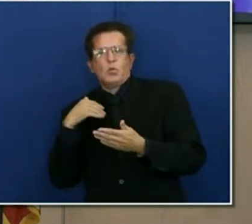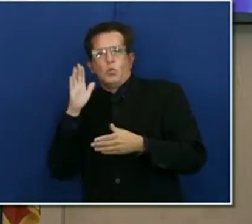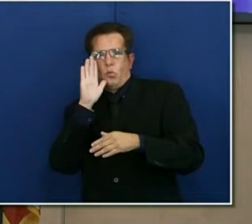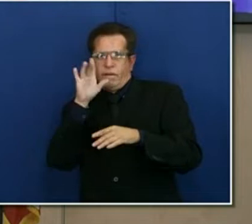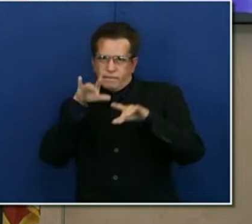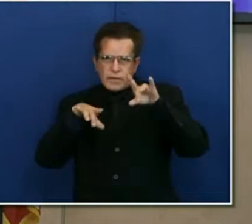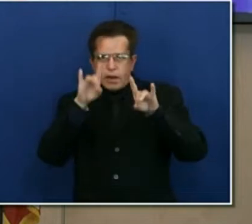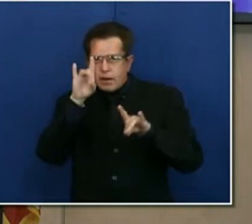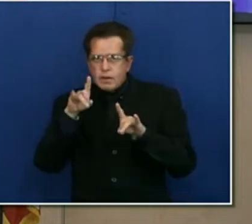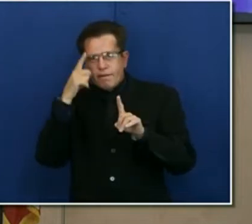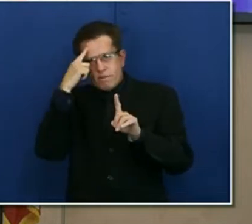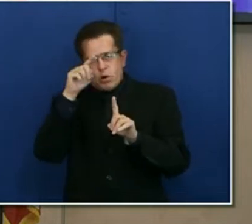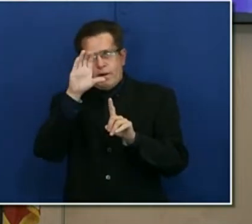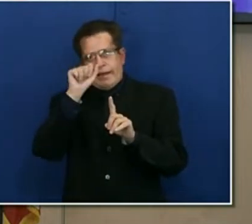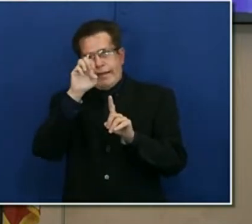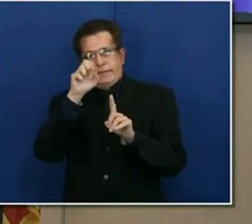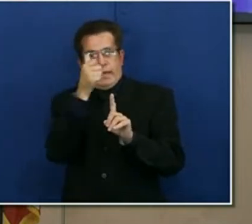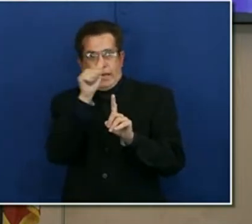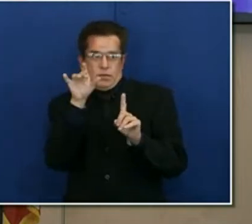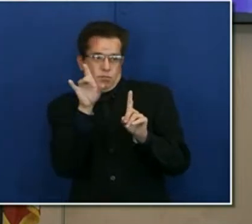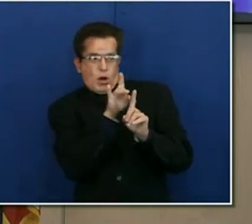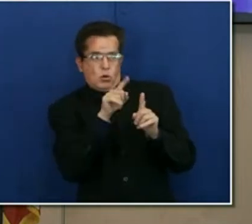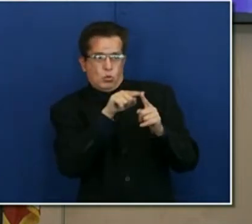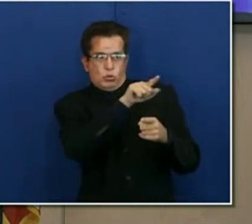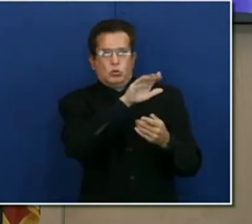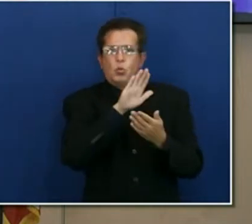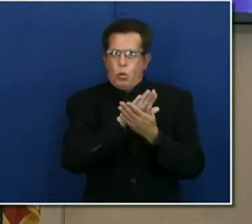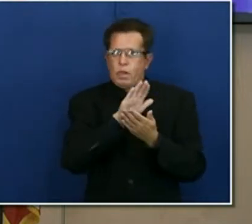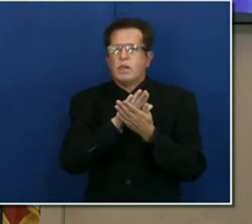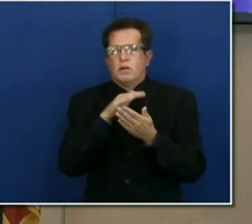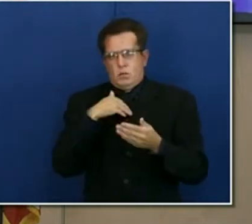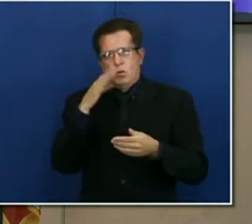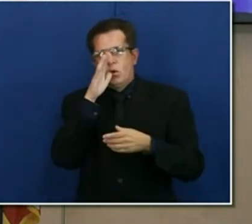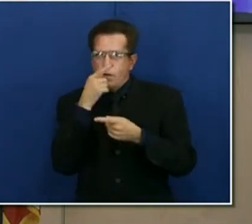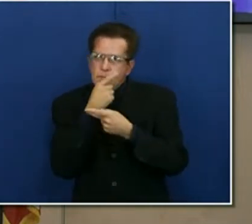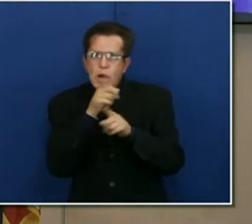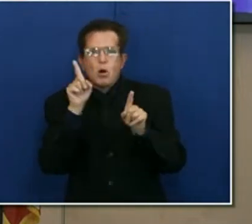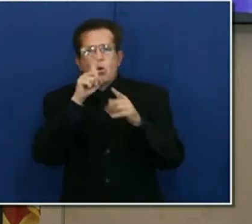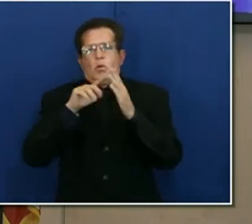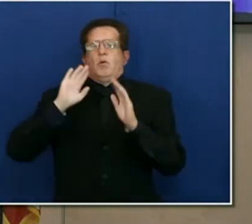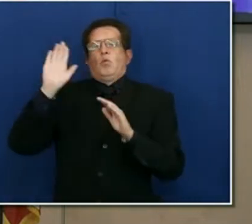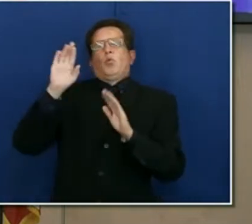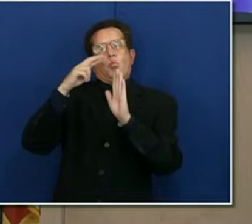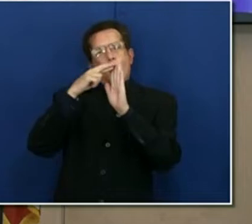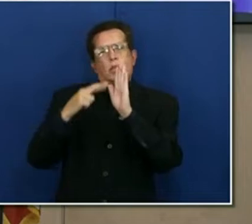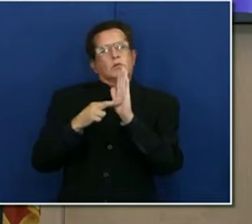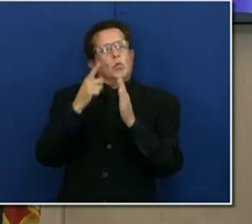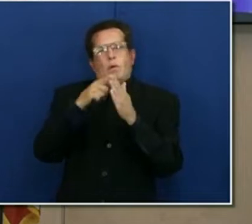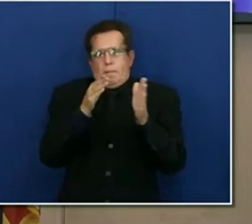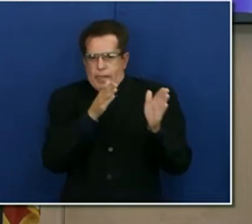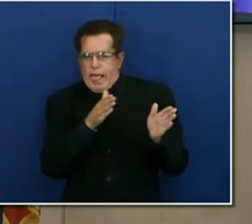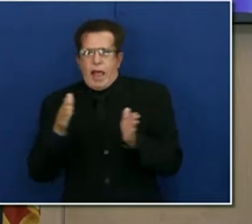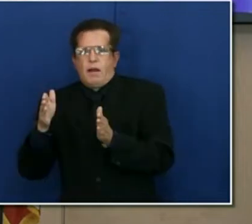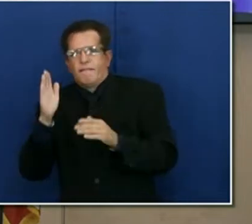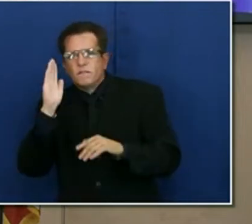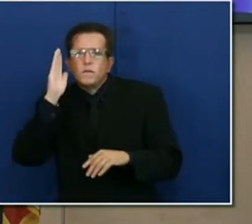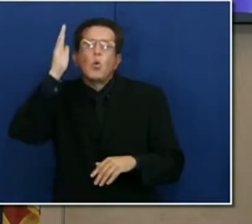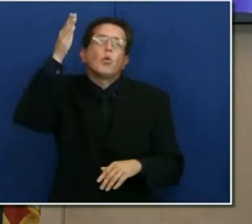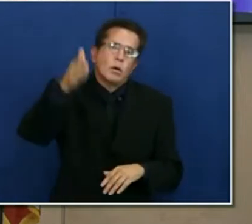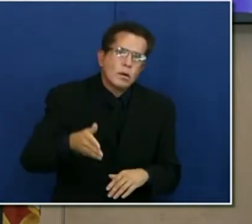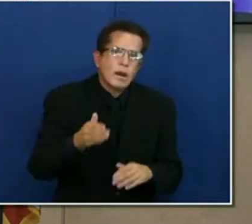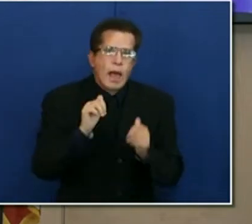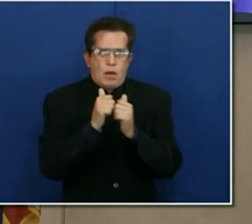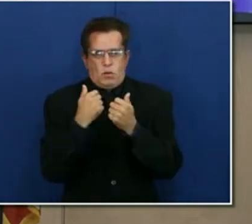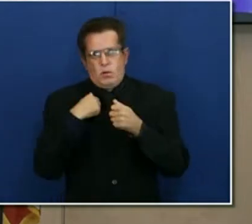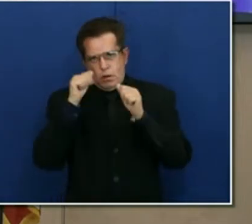procedures around cases tied to schools, and we expect to have an update on those procedures moving forward for how we can more